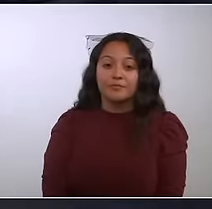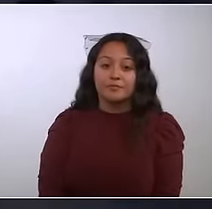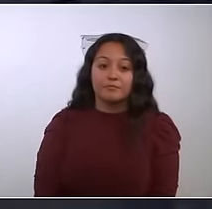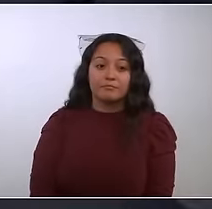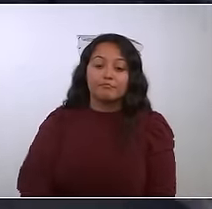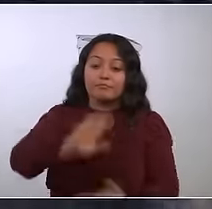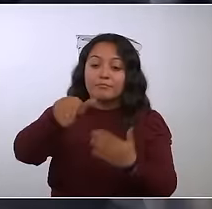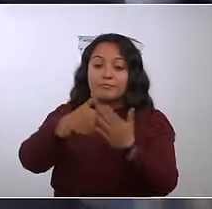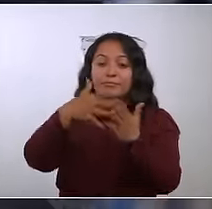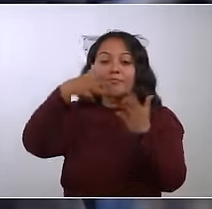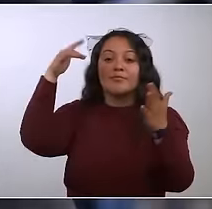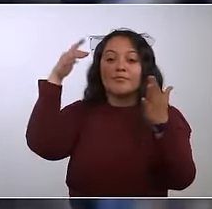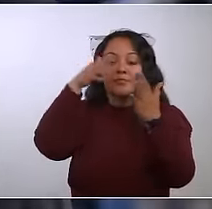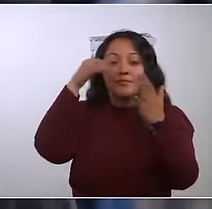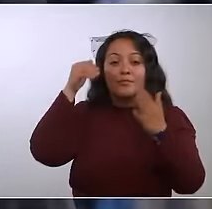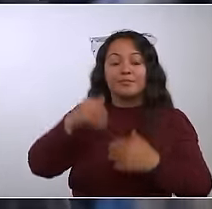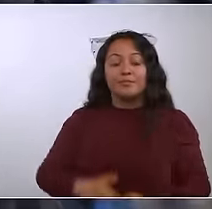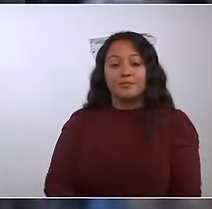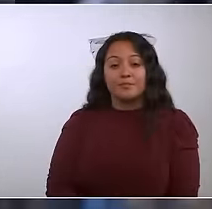Dale gloria. Give him glory.